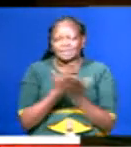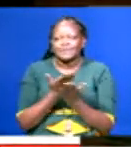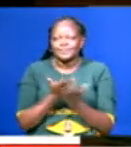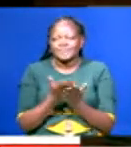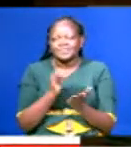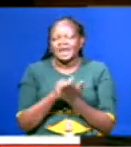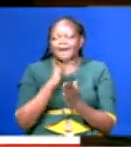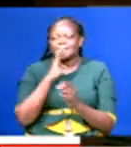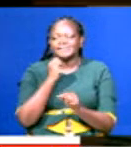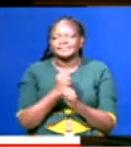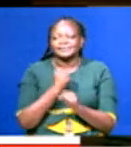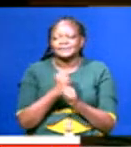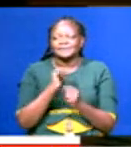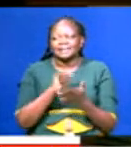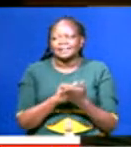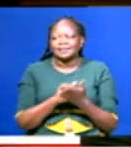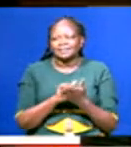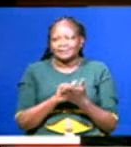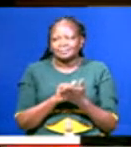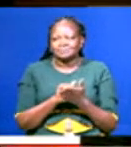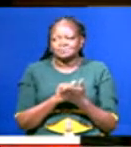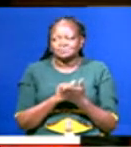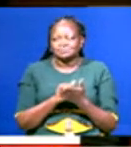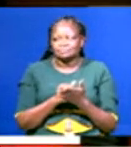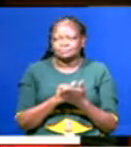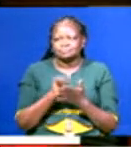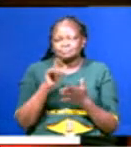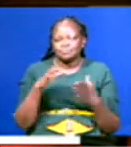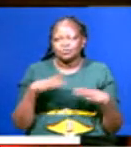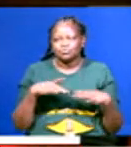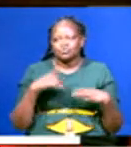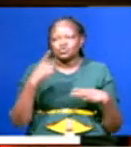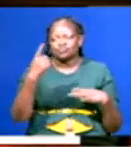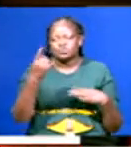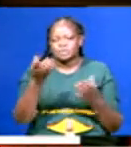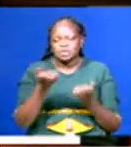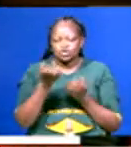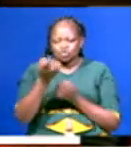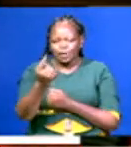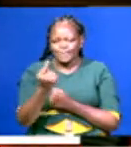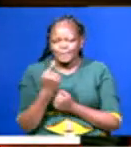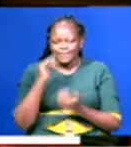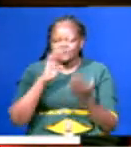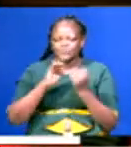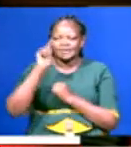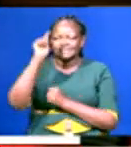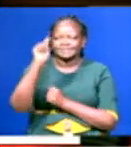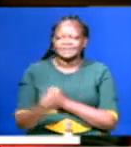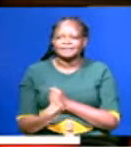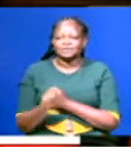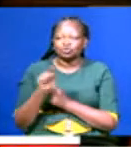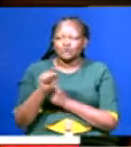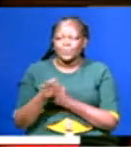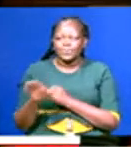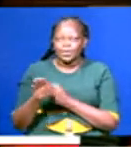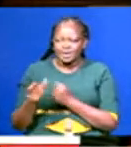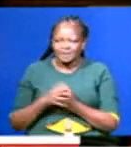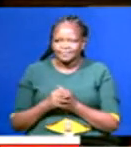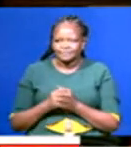made, that the respondent is required to appear before the judge this morning,